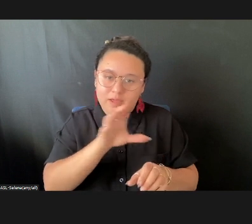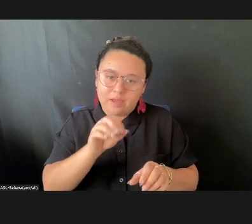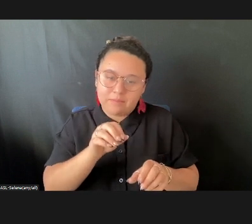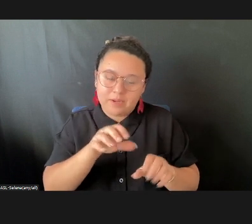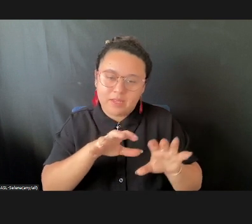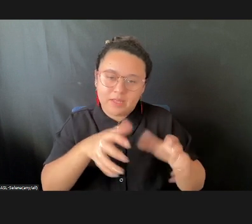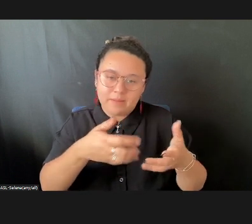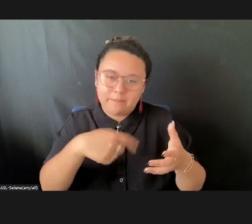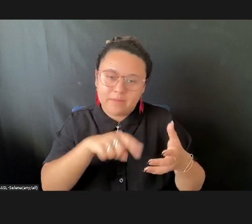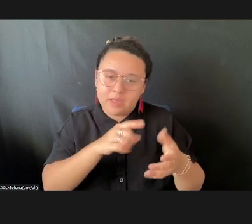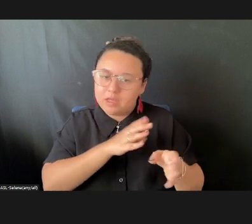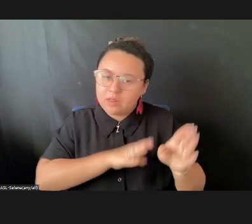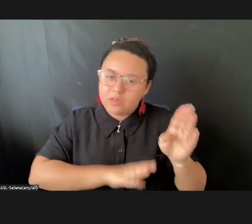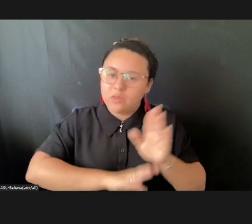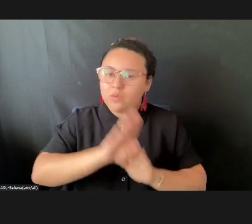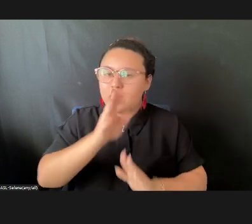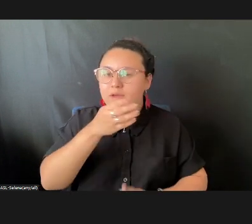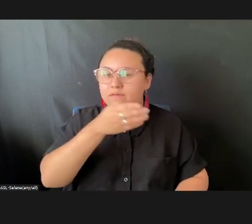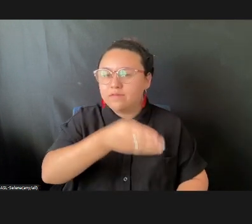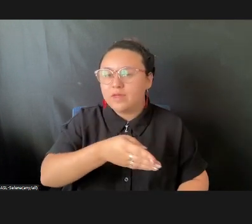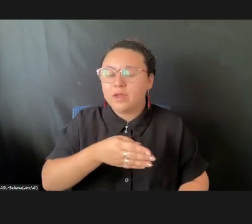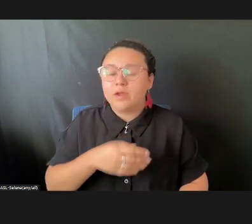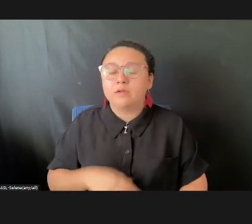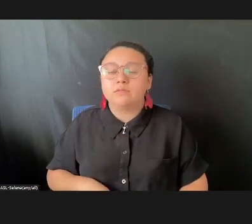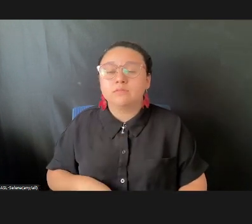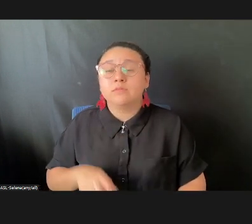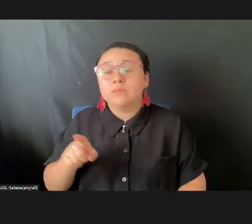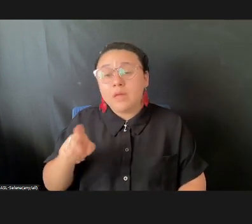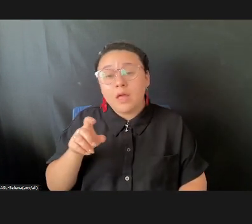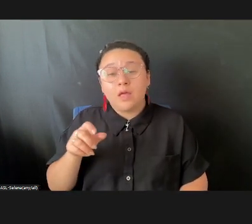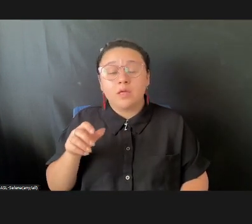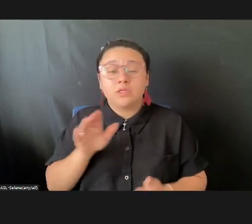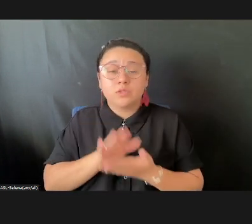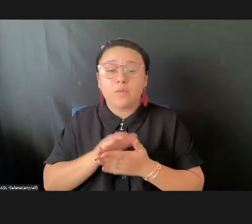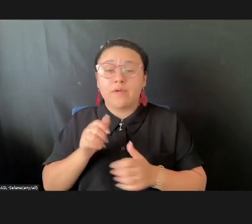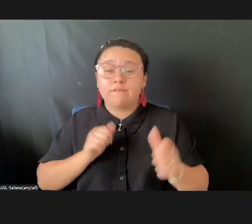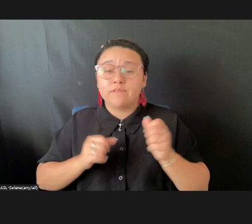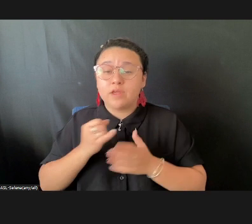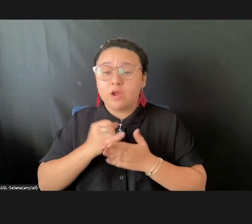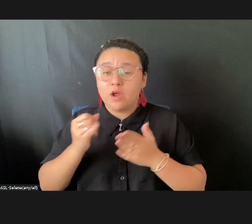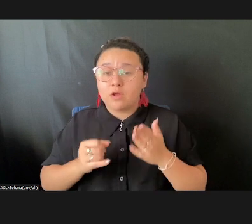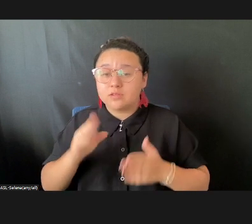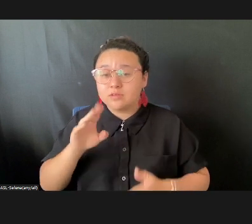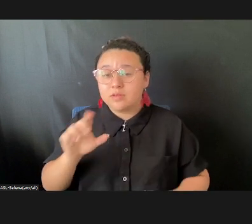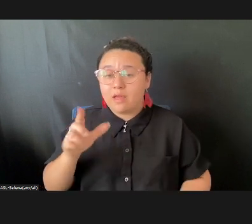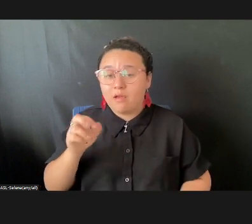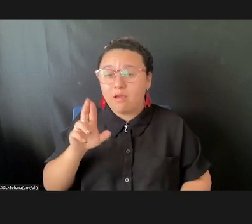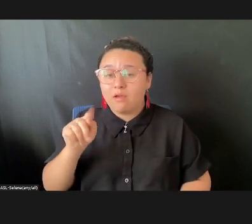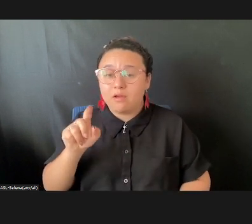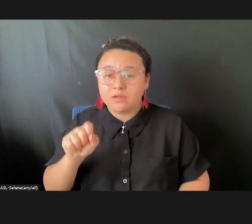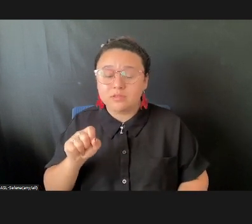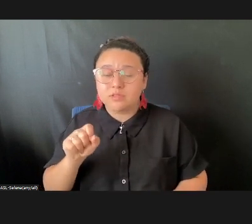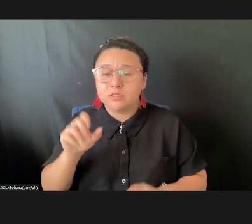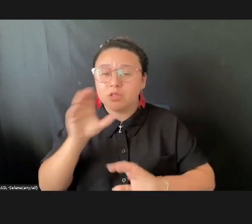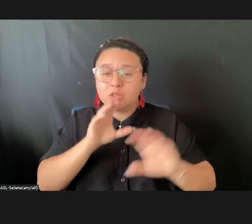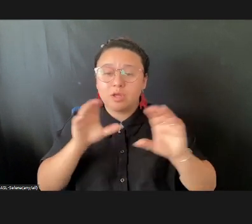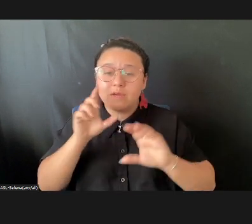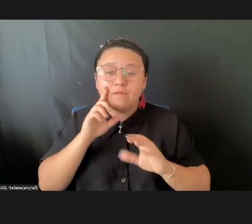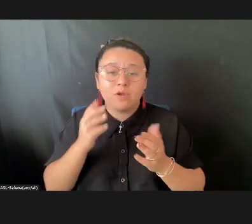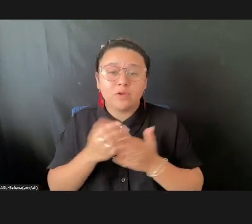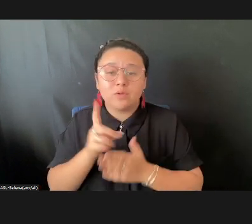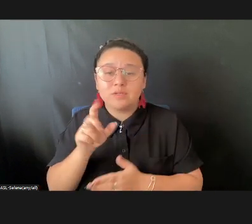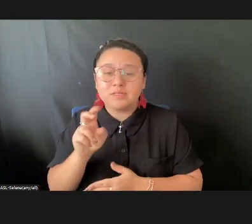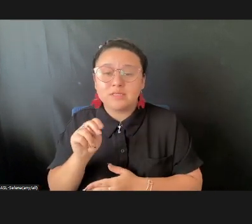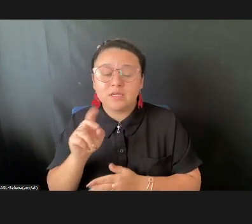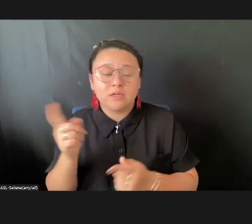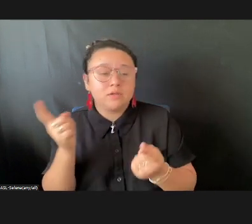later, the School of Theater Arts at CalArts was conducting a search for a new dean. She was approached by a member